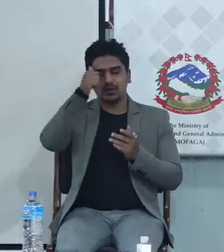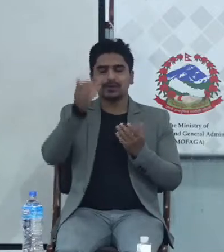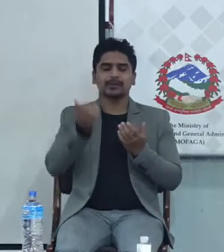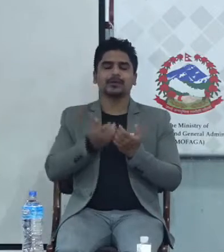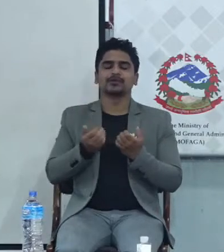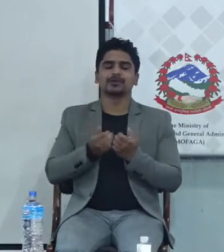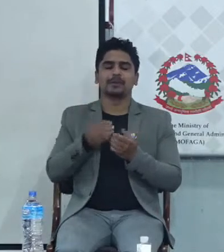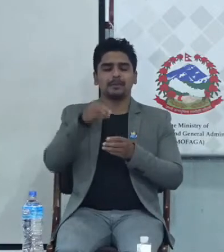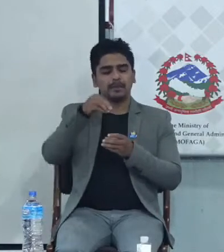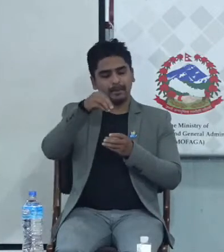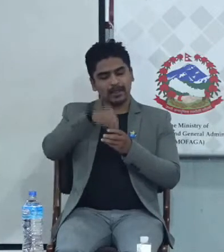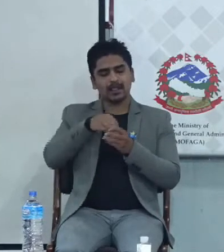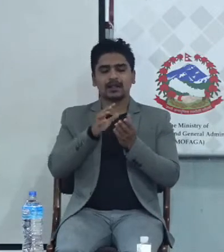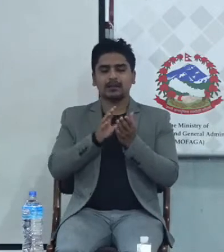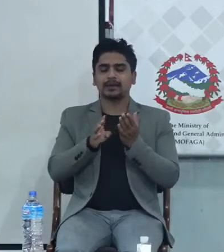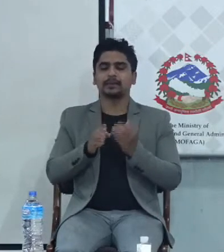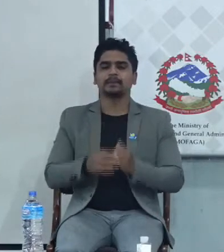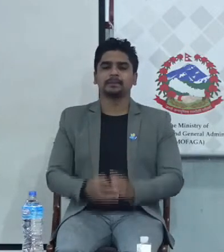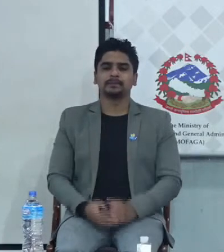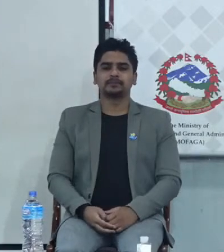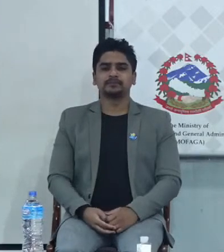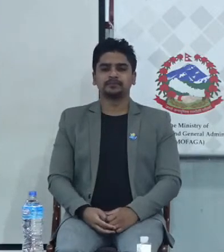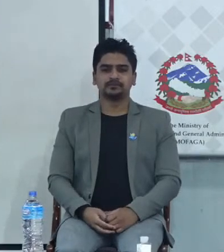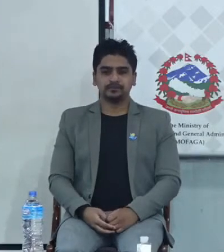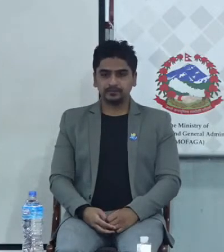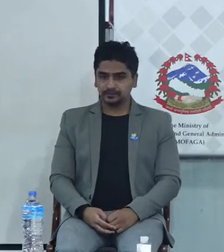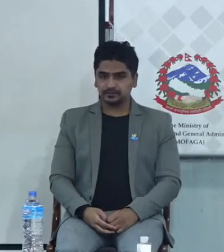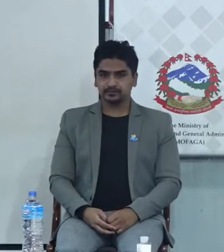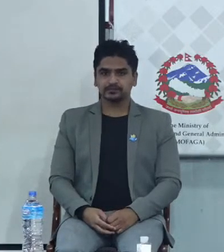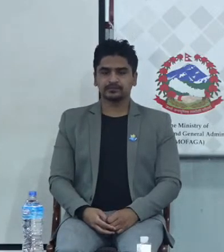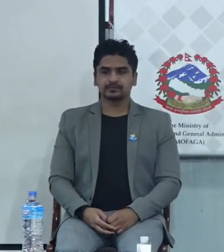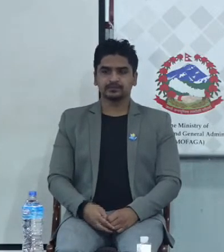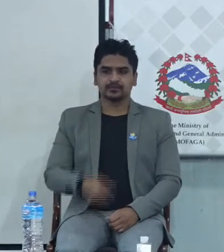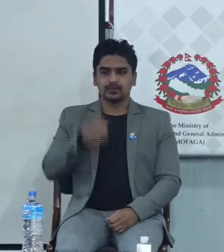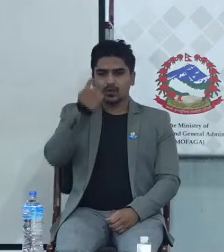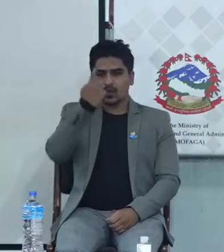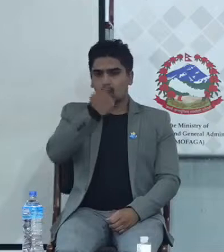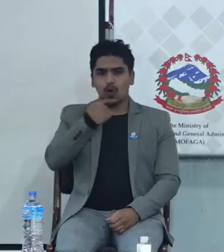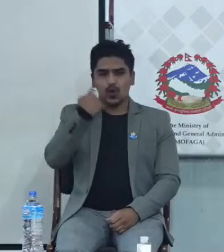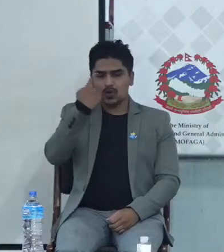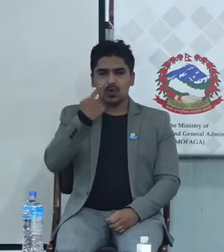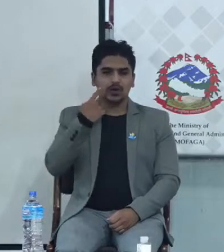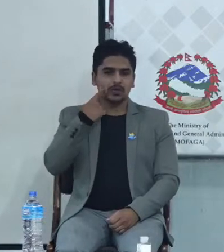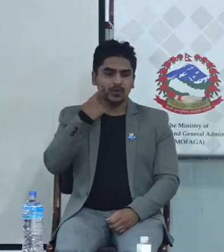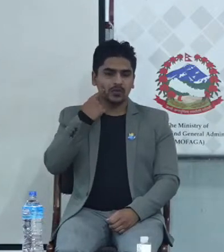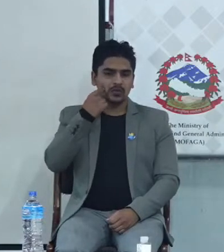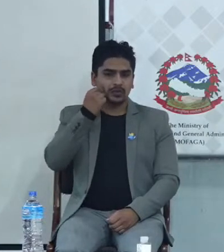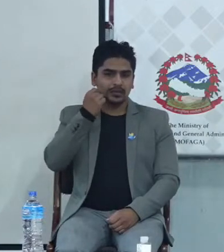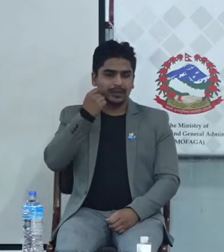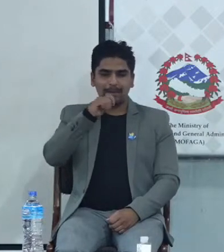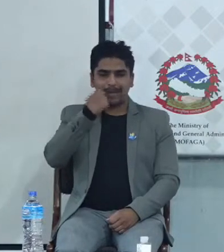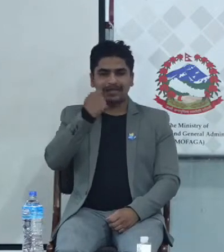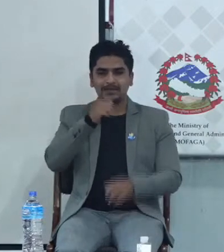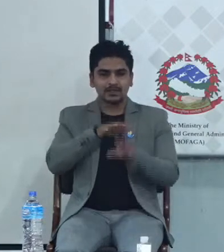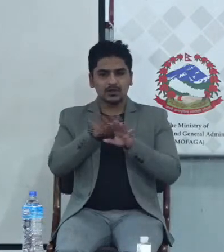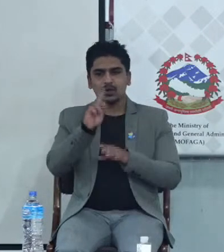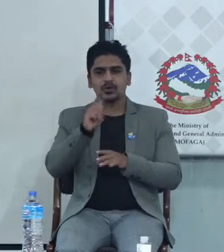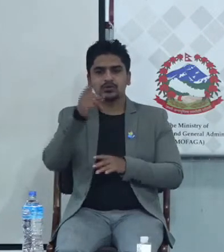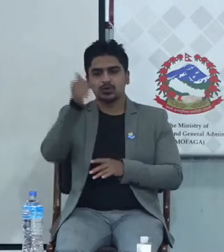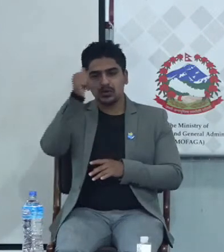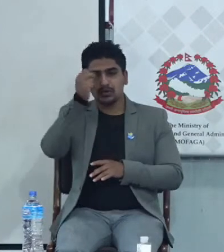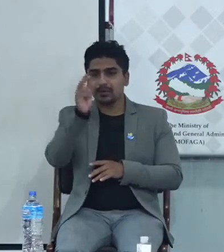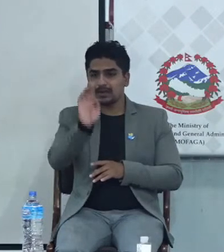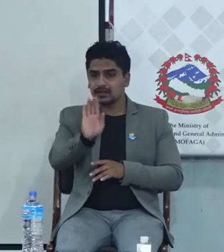And feel the muscles of your face and your head, on your forehead.